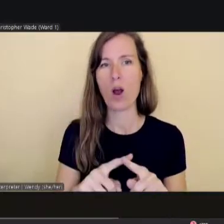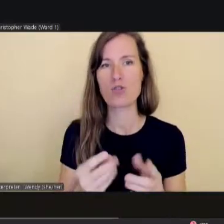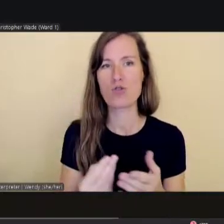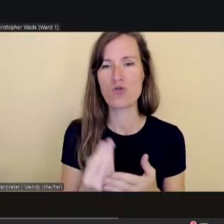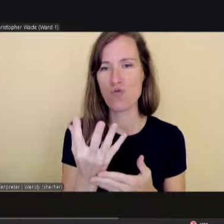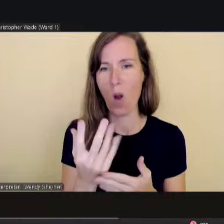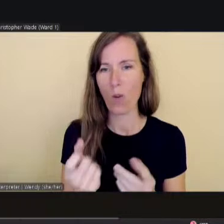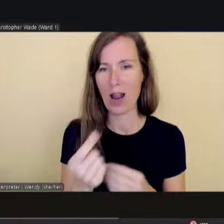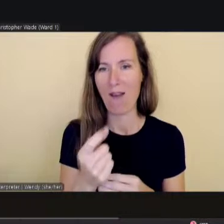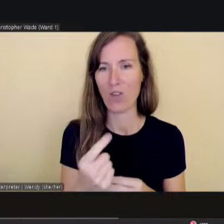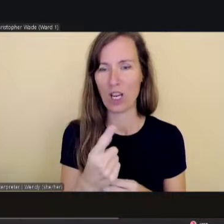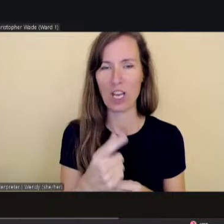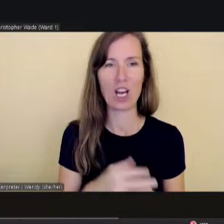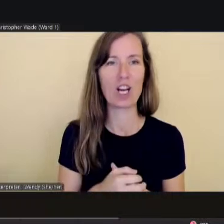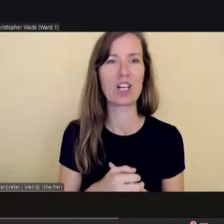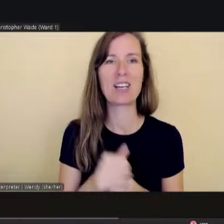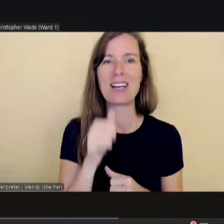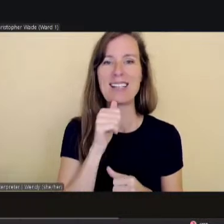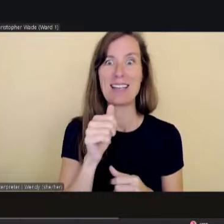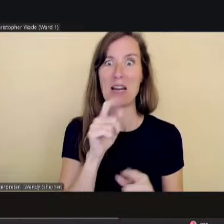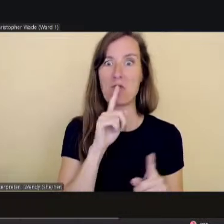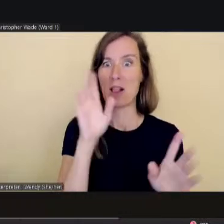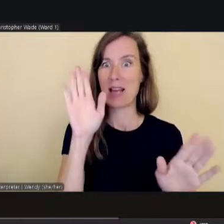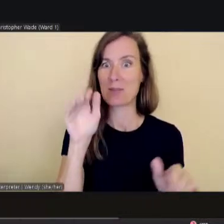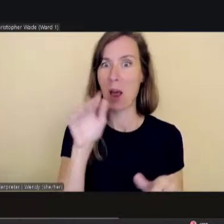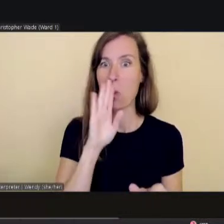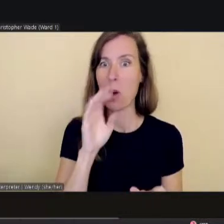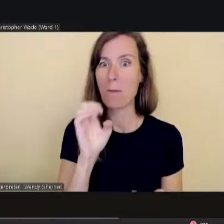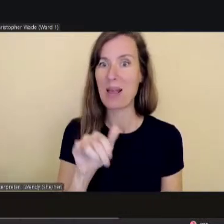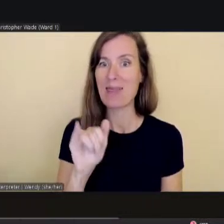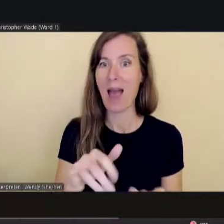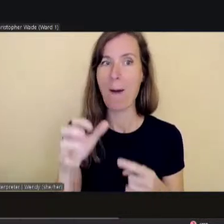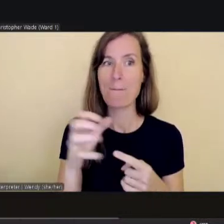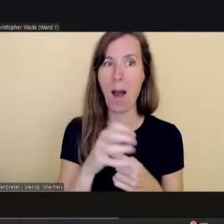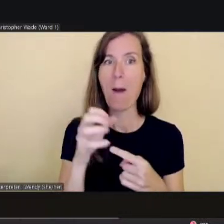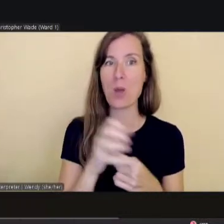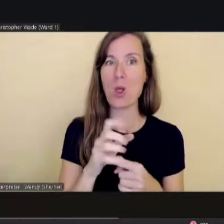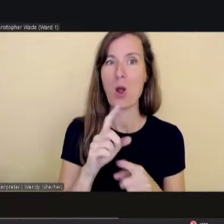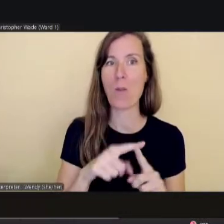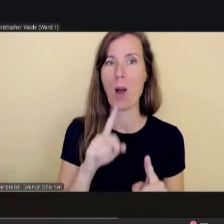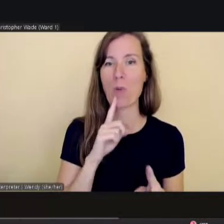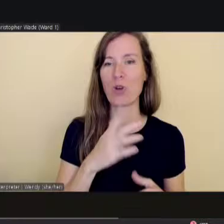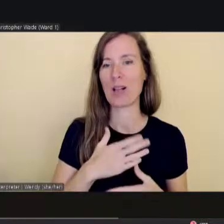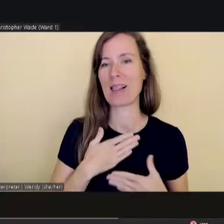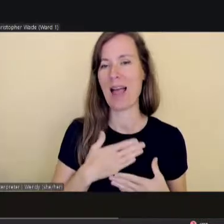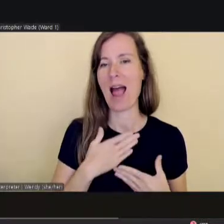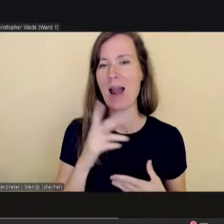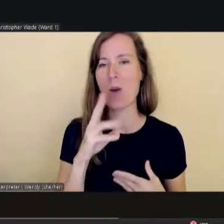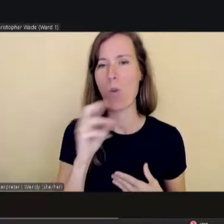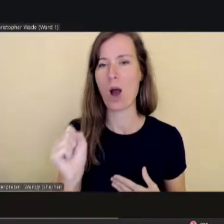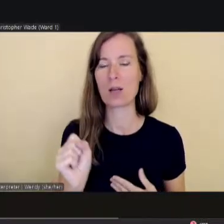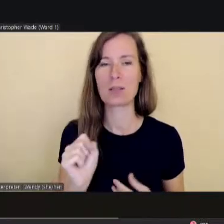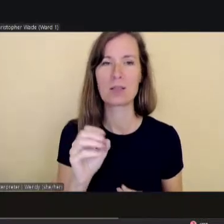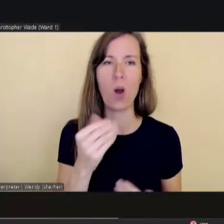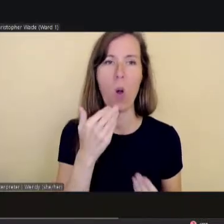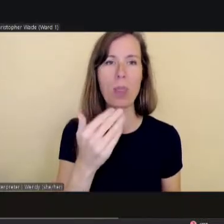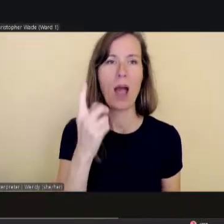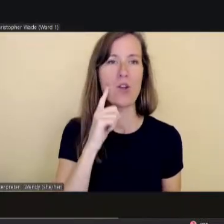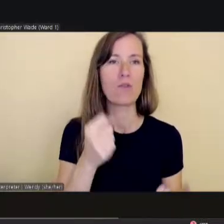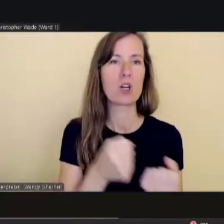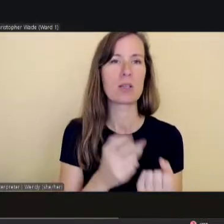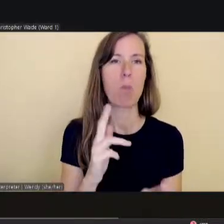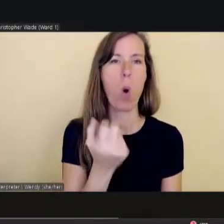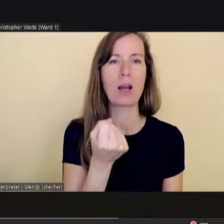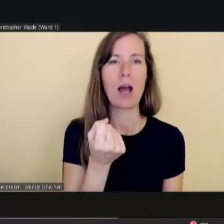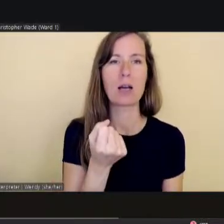Didn't anticipate it would be that popular, but very pleased that it was. So again, thank you for supporting us in that effort.